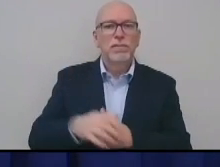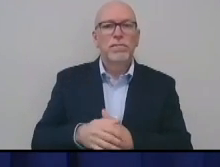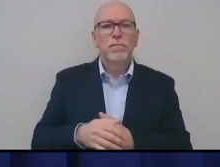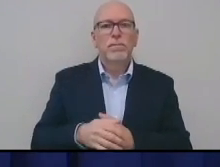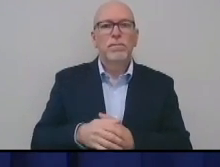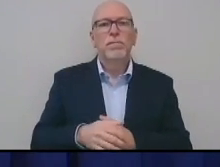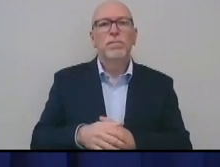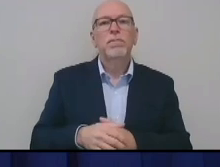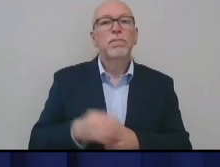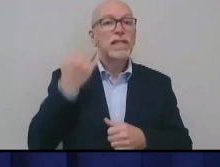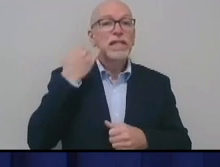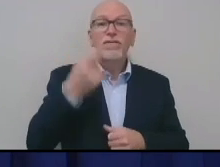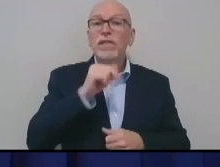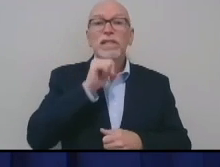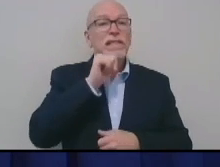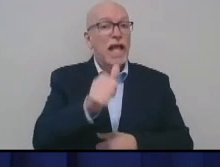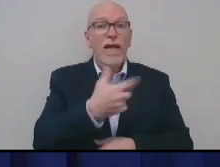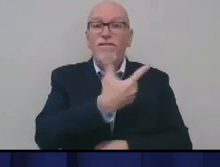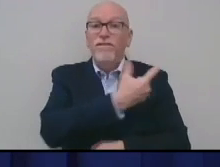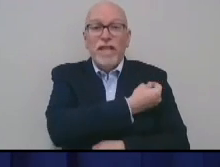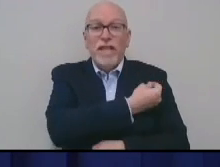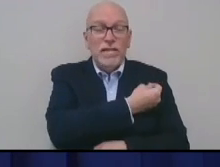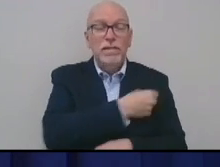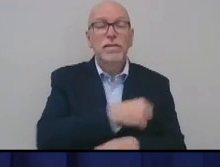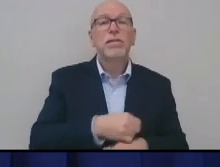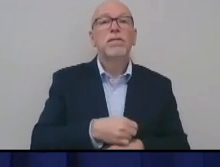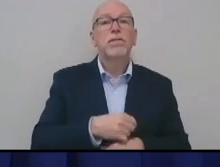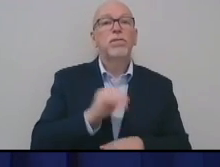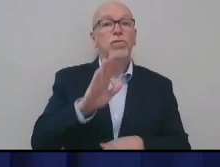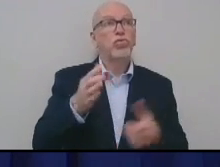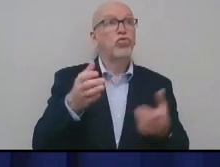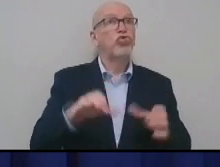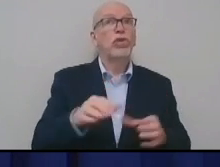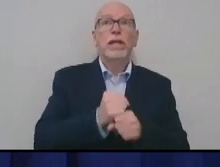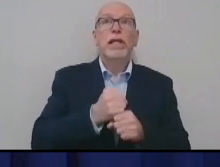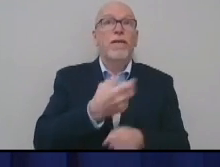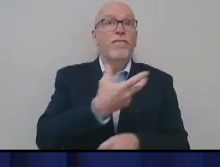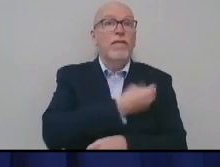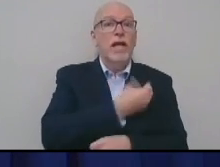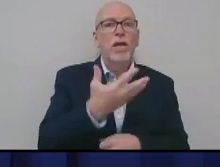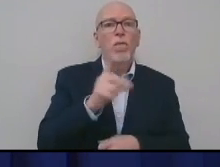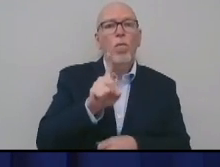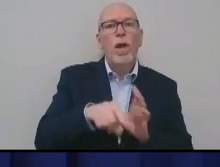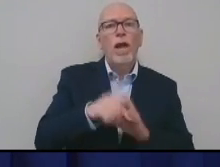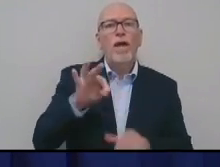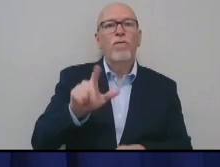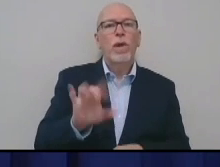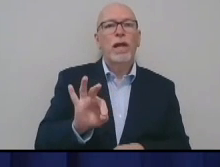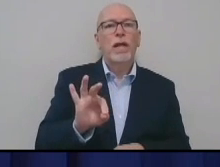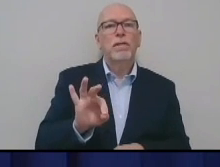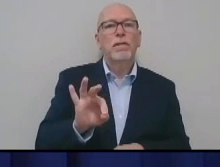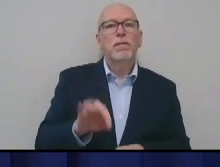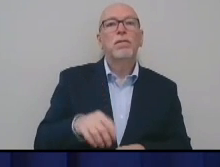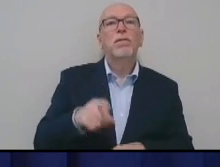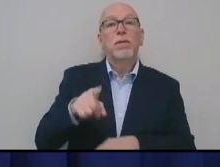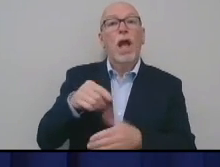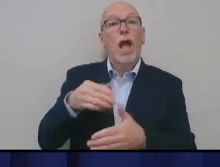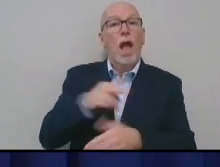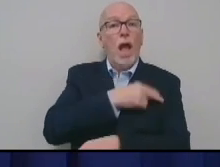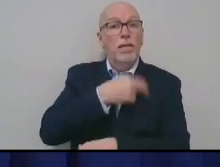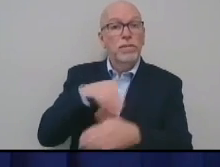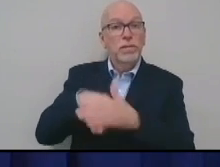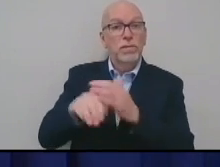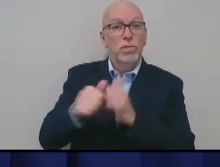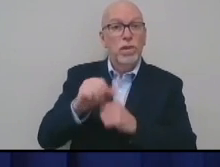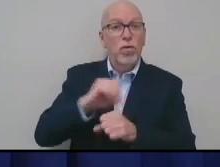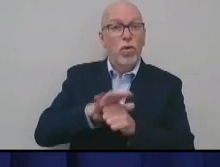you are not vaccinated, your odds of getting COVID are 1 in 29, while your odds of being hospitalized with COVID